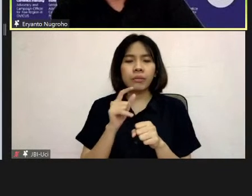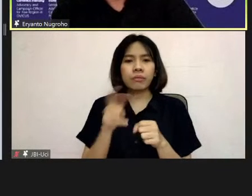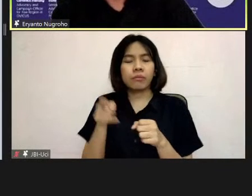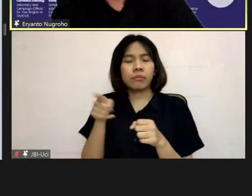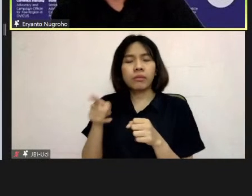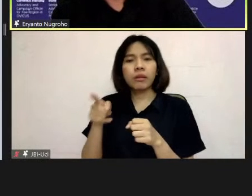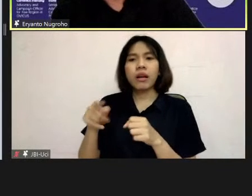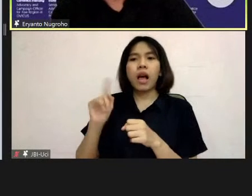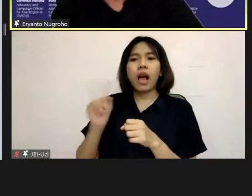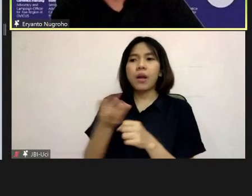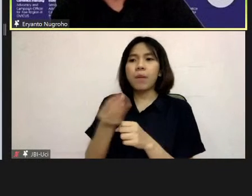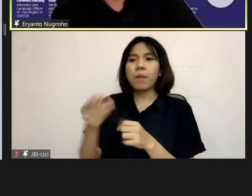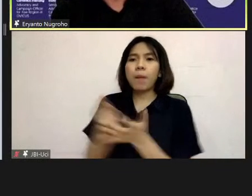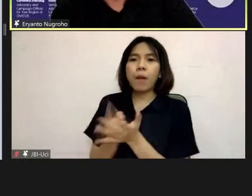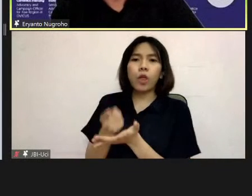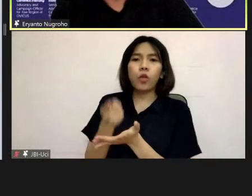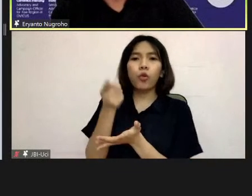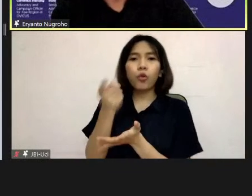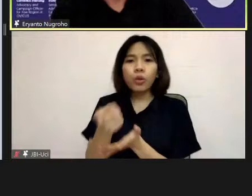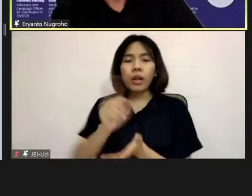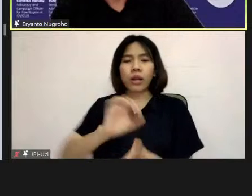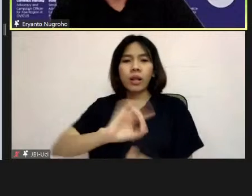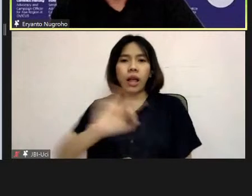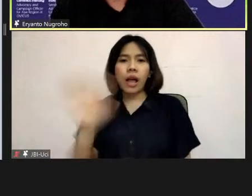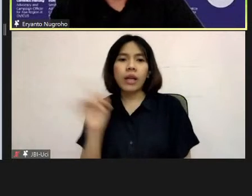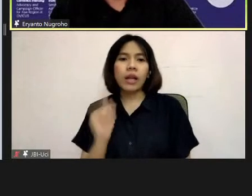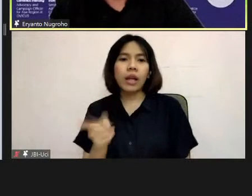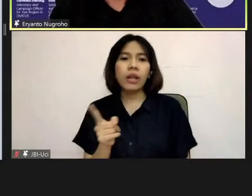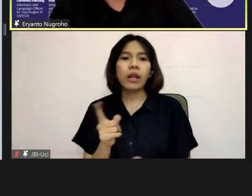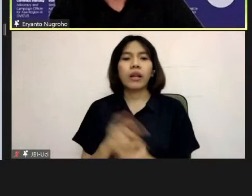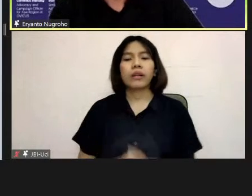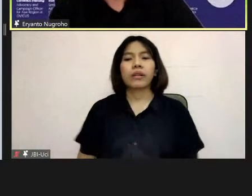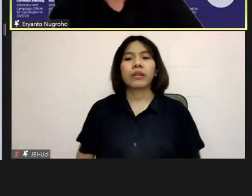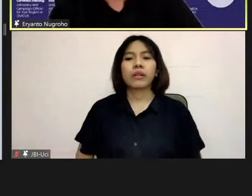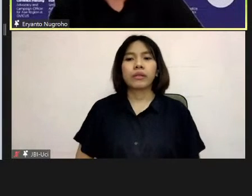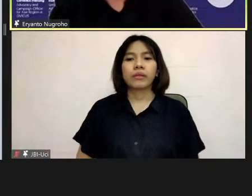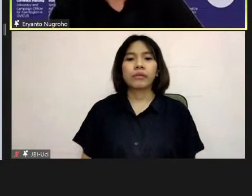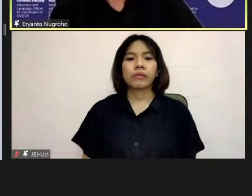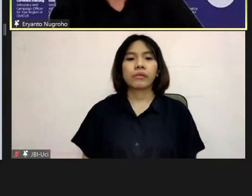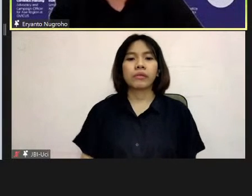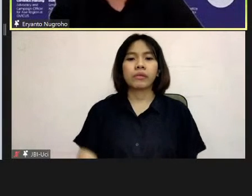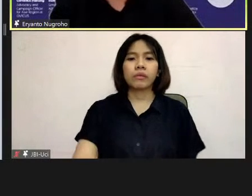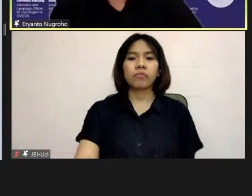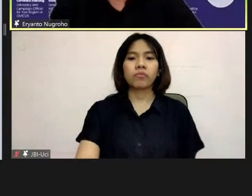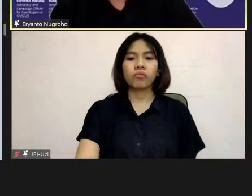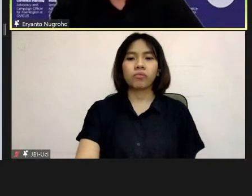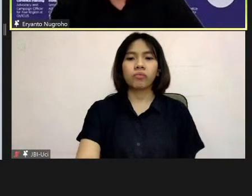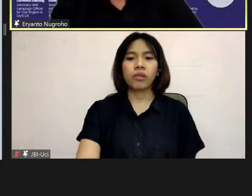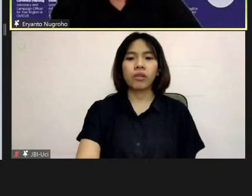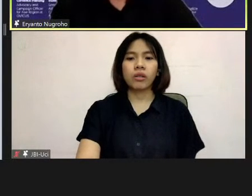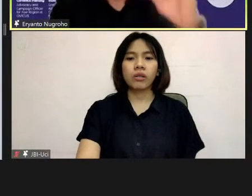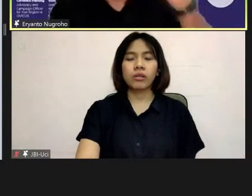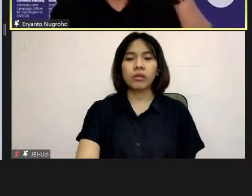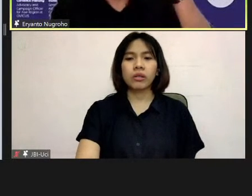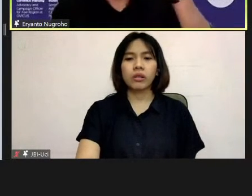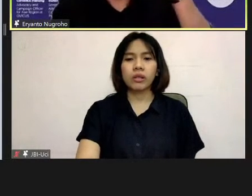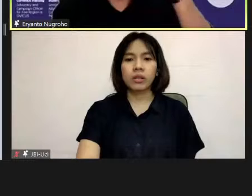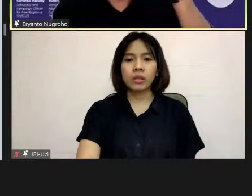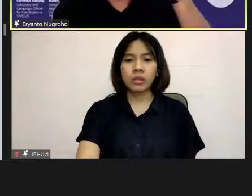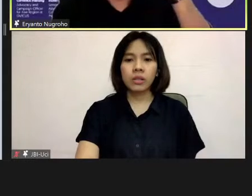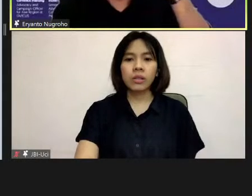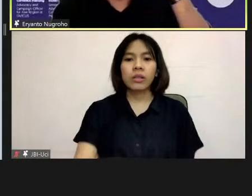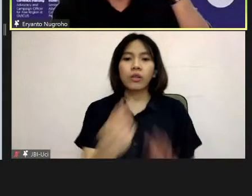detention and arrest, as well as unfair trials. So this is